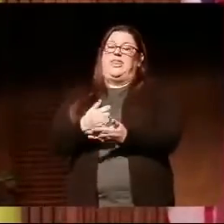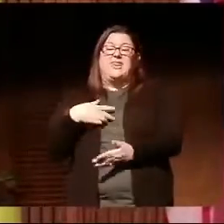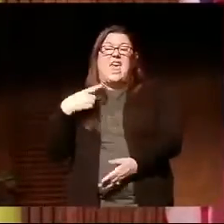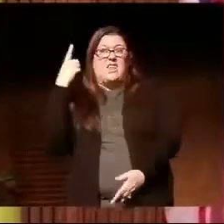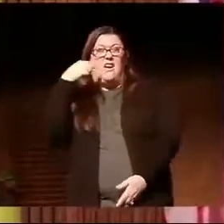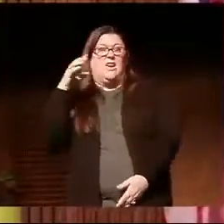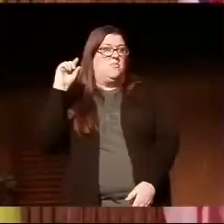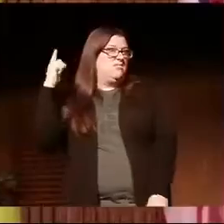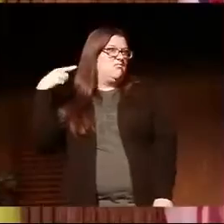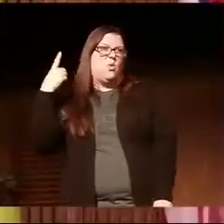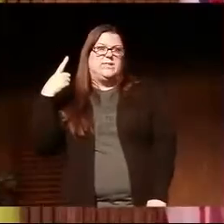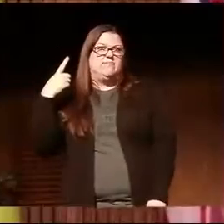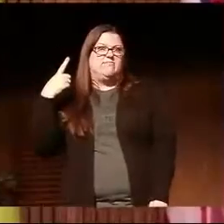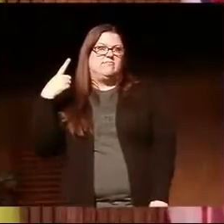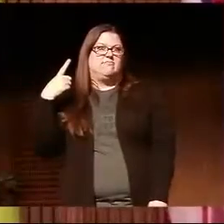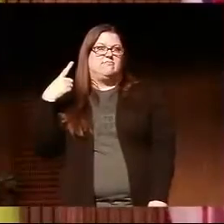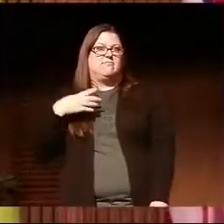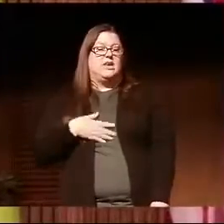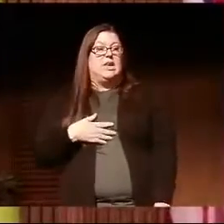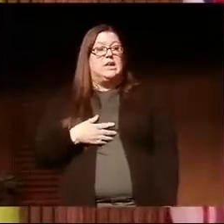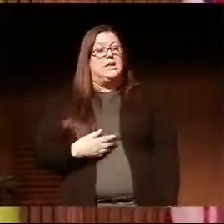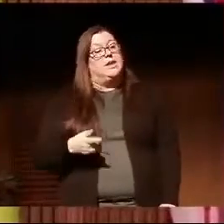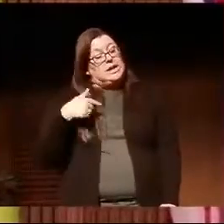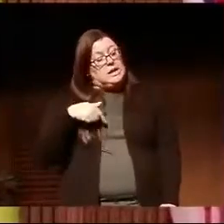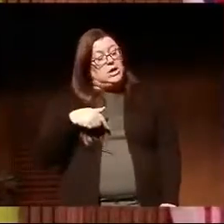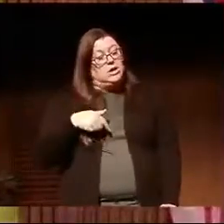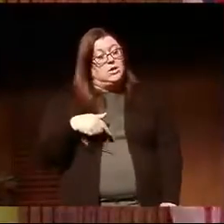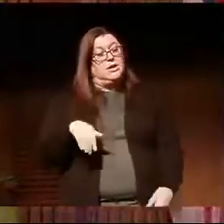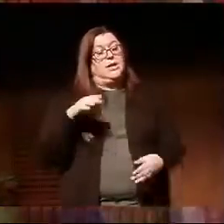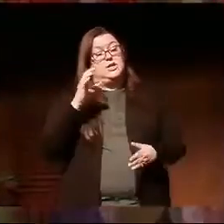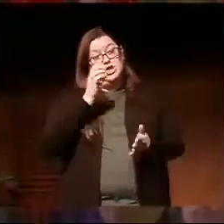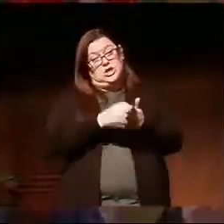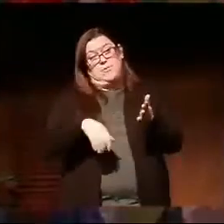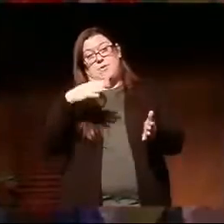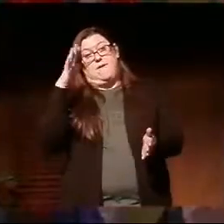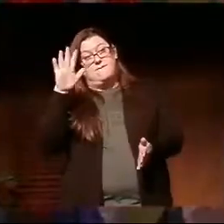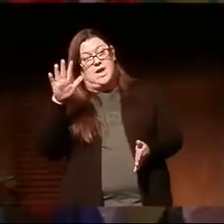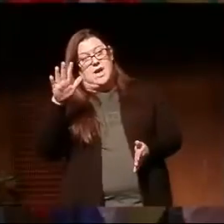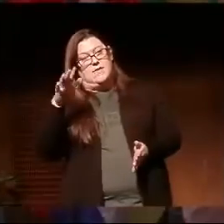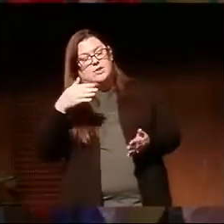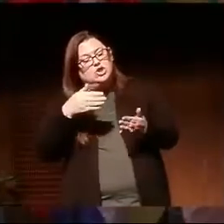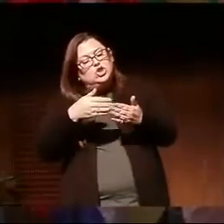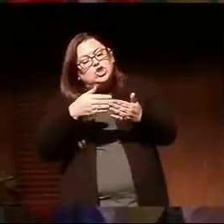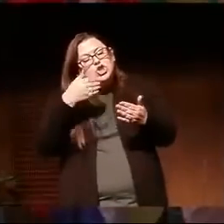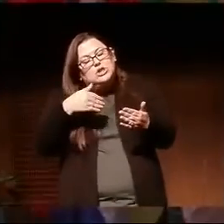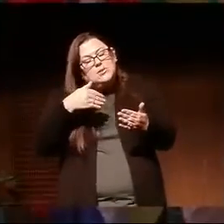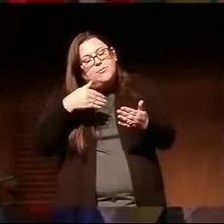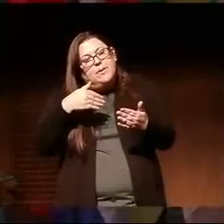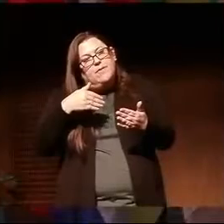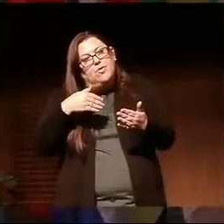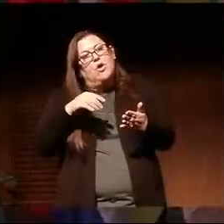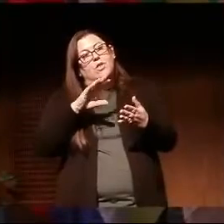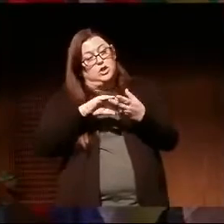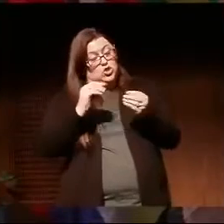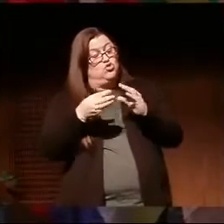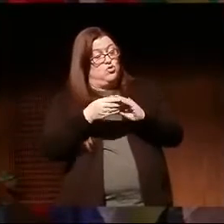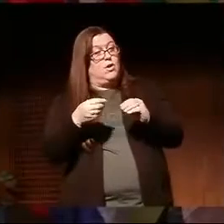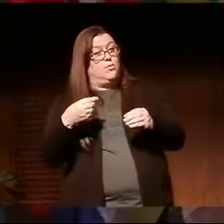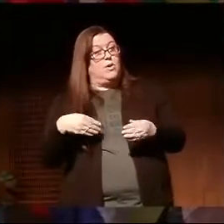mind. And even here, as we come back to chapter 5, right before the narrative that we're coming to this afternoon,